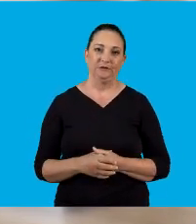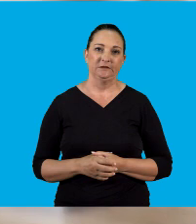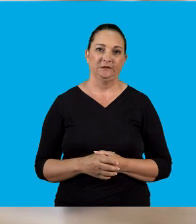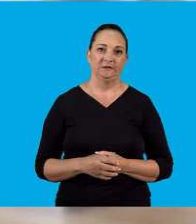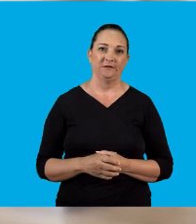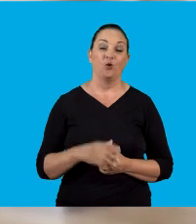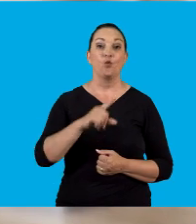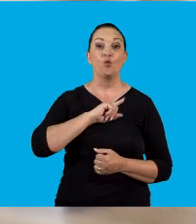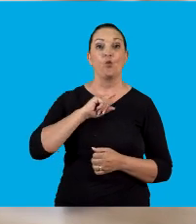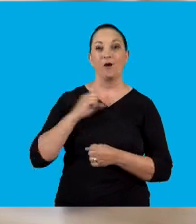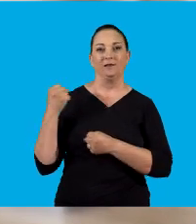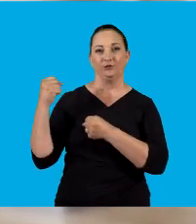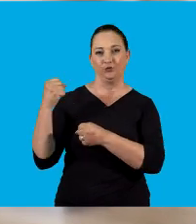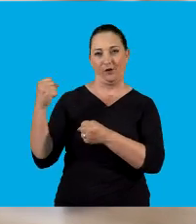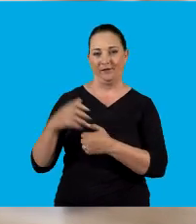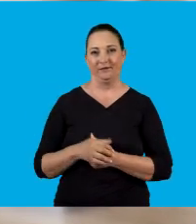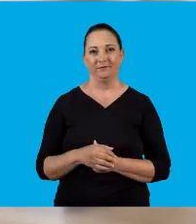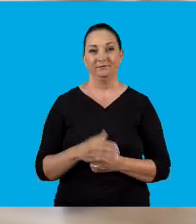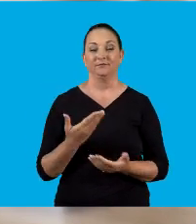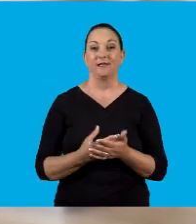on the business side due to the